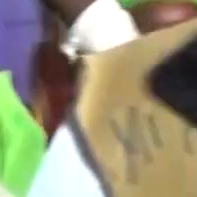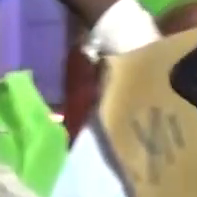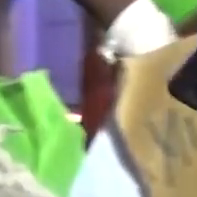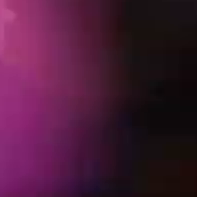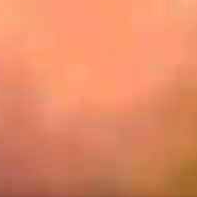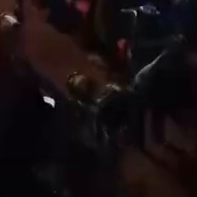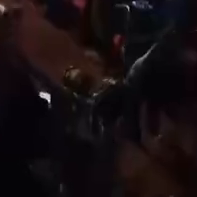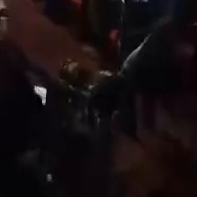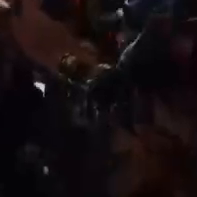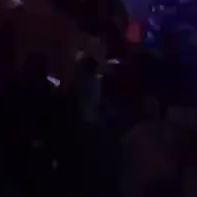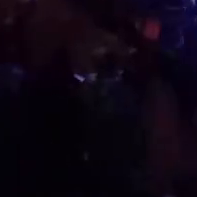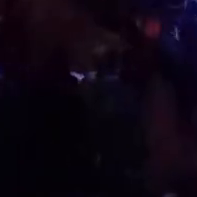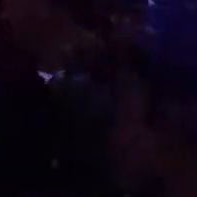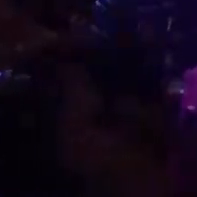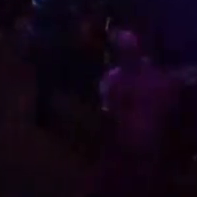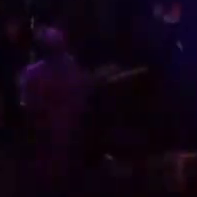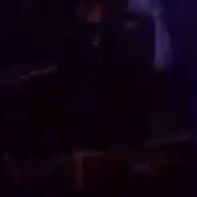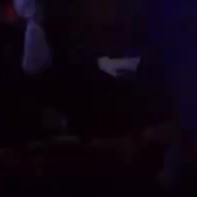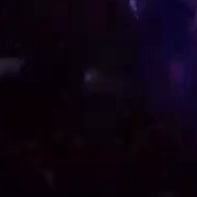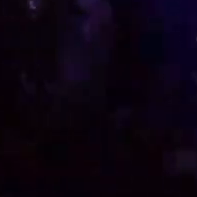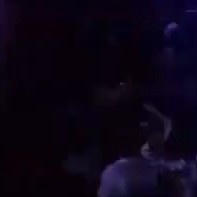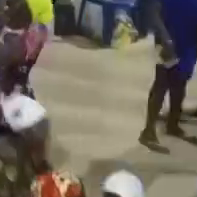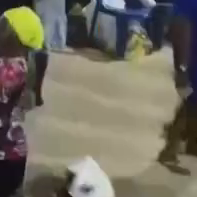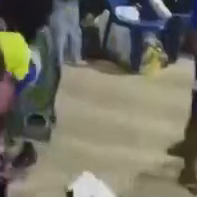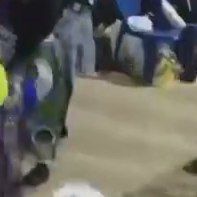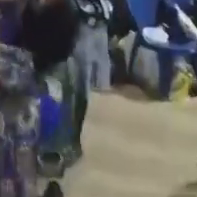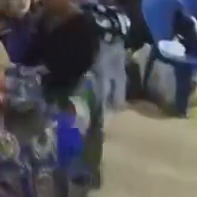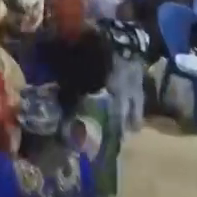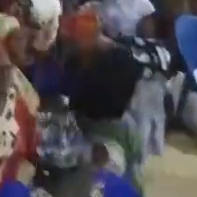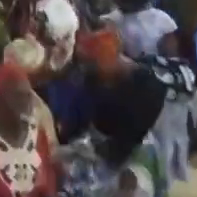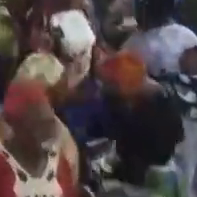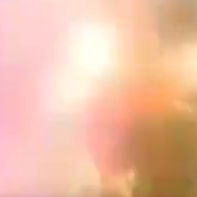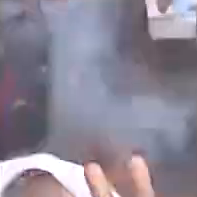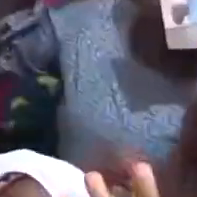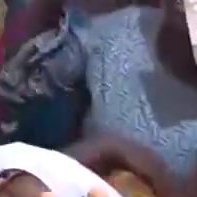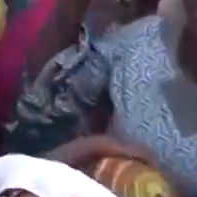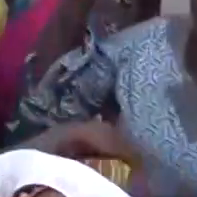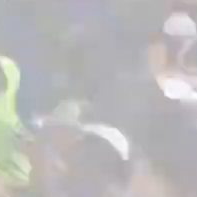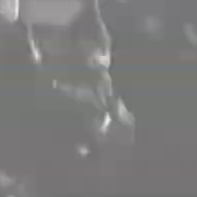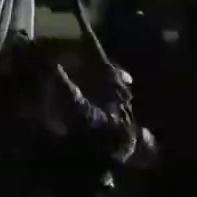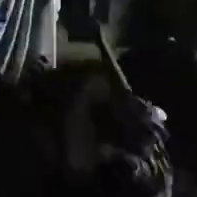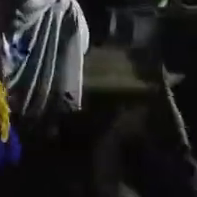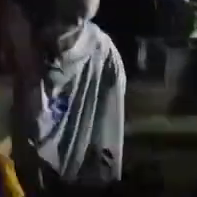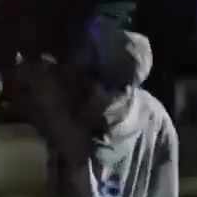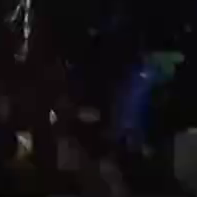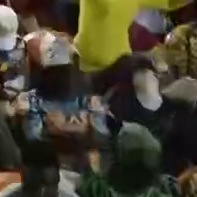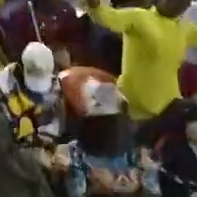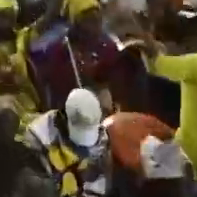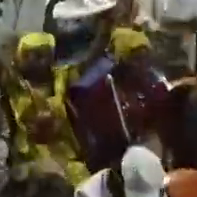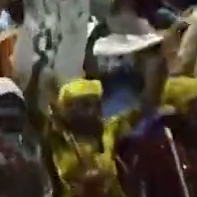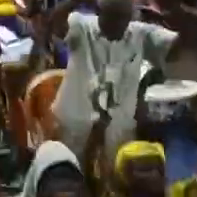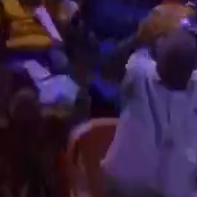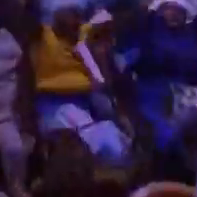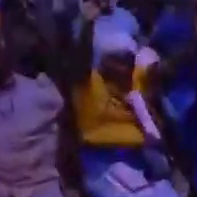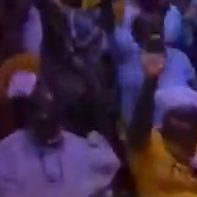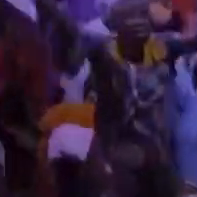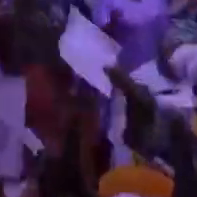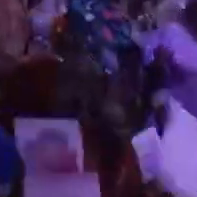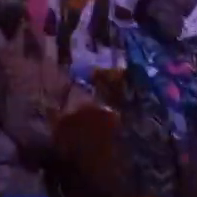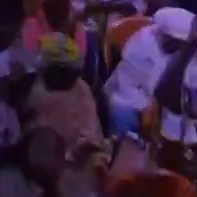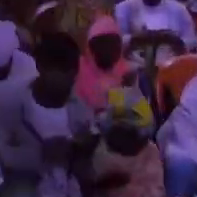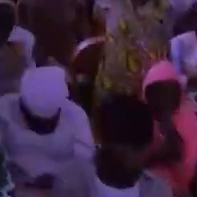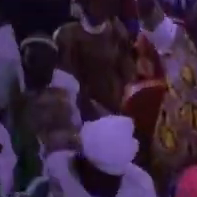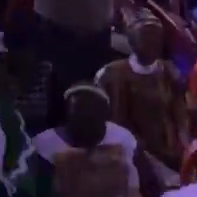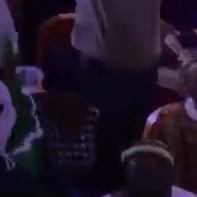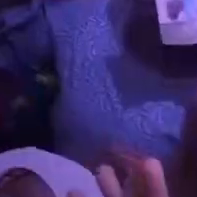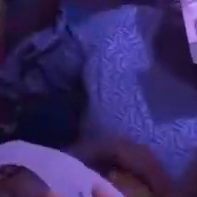se ninu aye oni pojipo marathon prayer ipade adura olojojumo ko wa ye fun ni ogo ojo the national camp lu fun wa pe ojo meje to